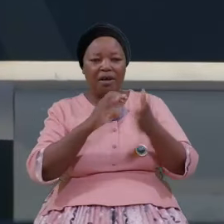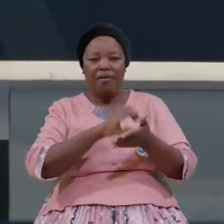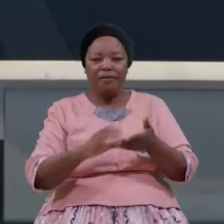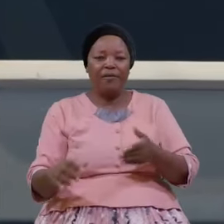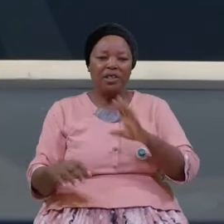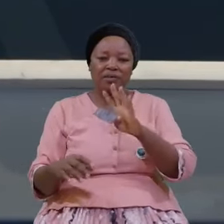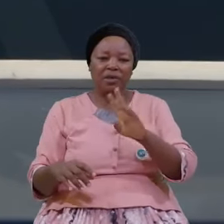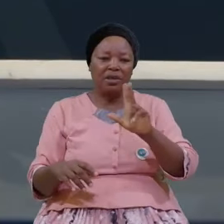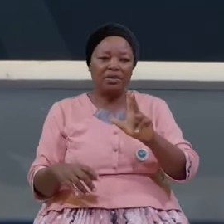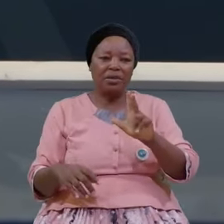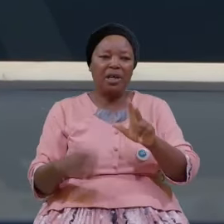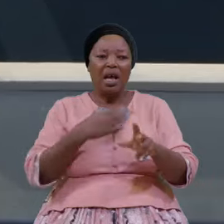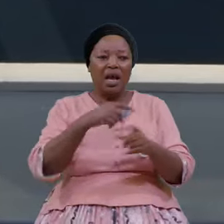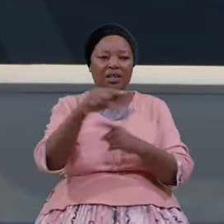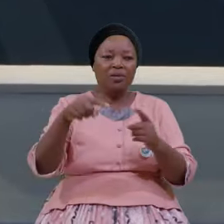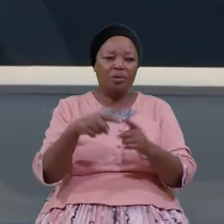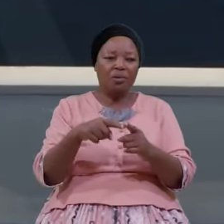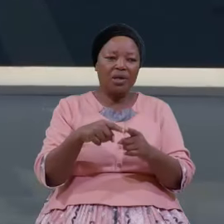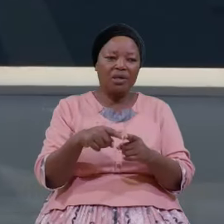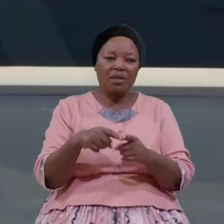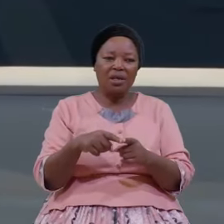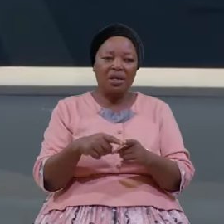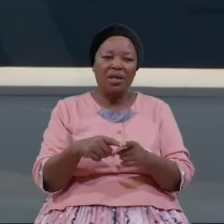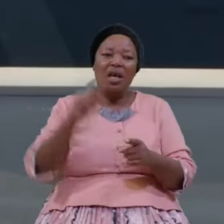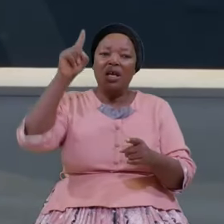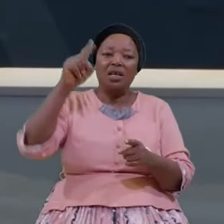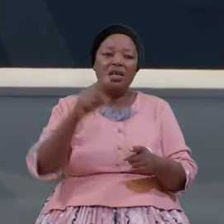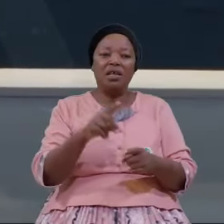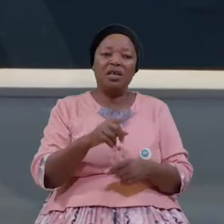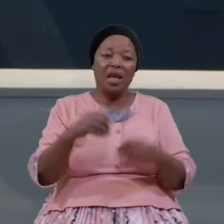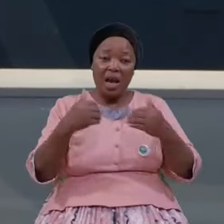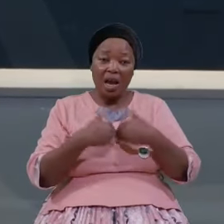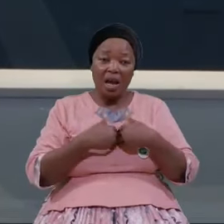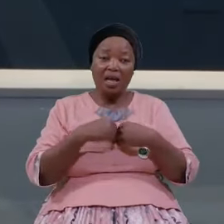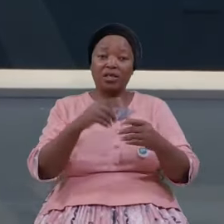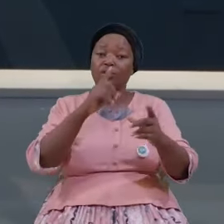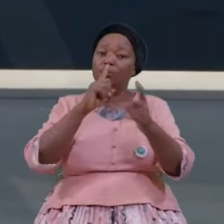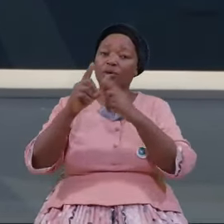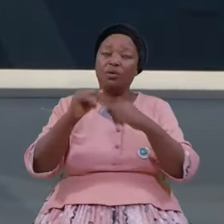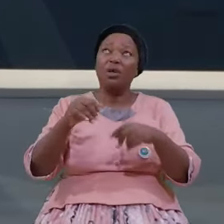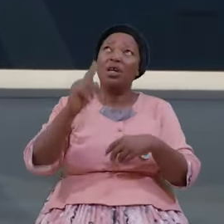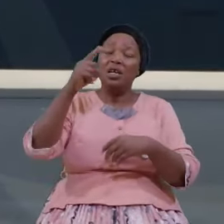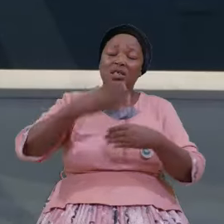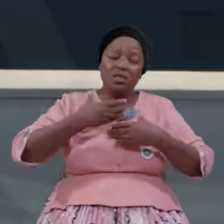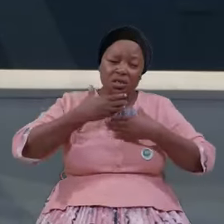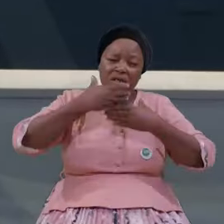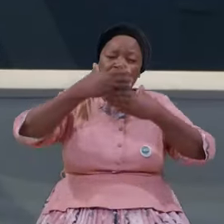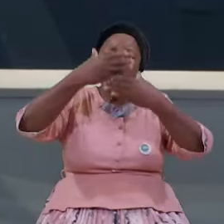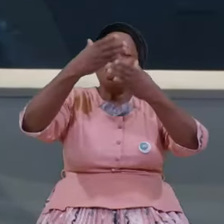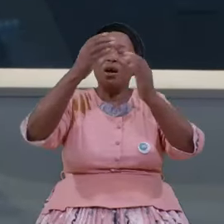and when he thus had spoken, he cried with a loud